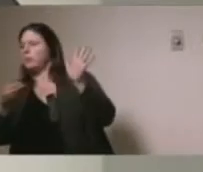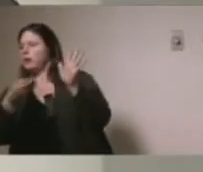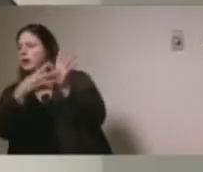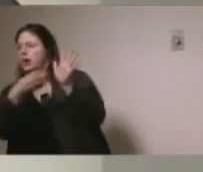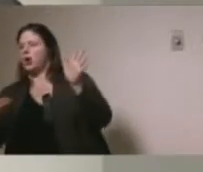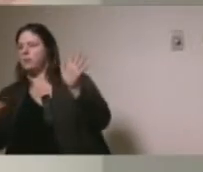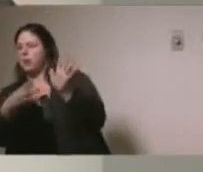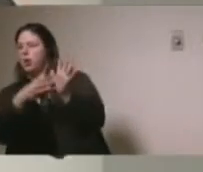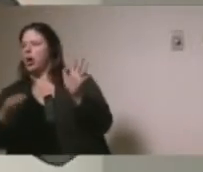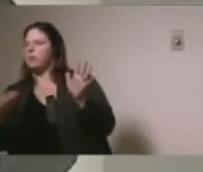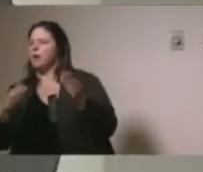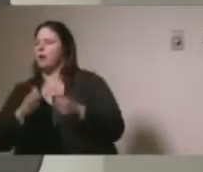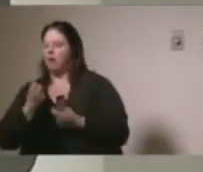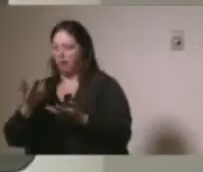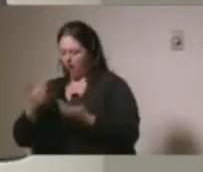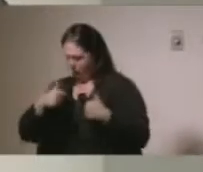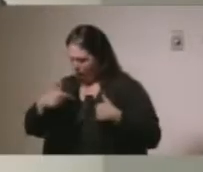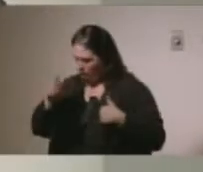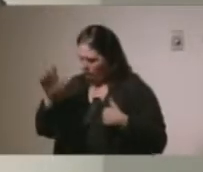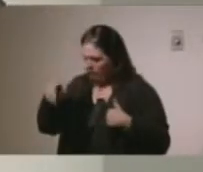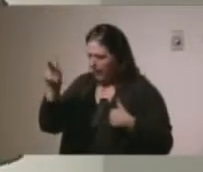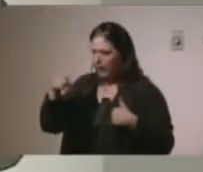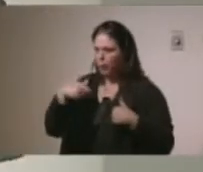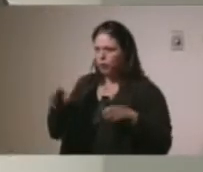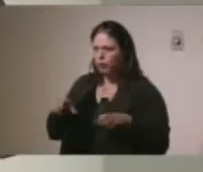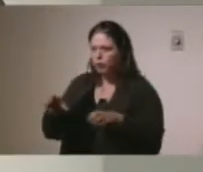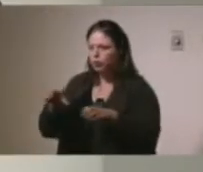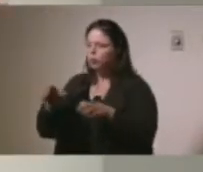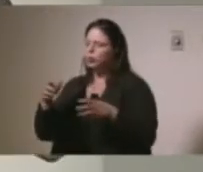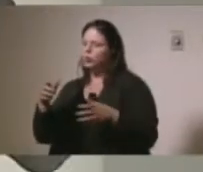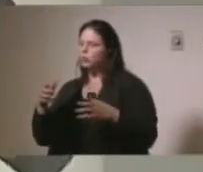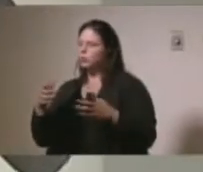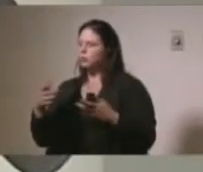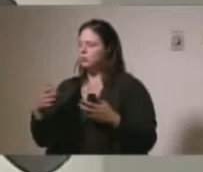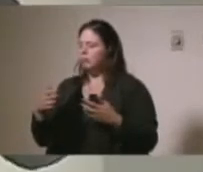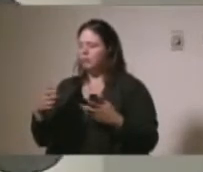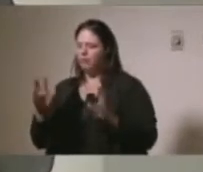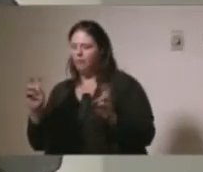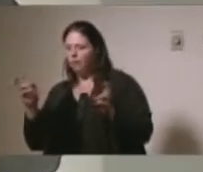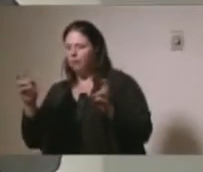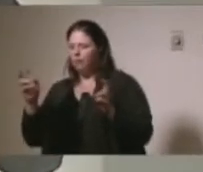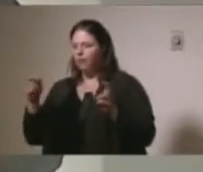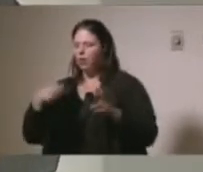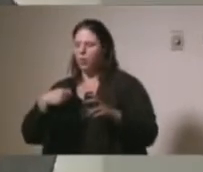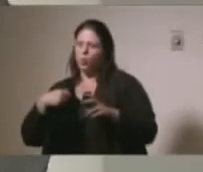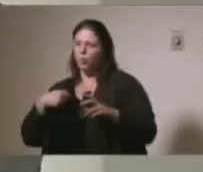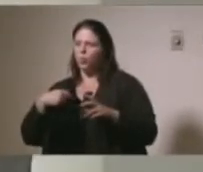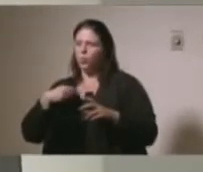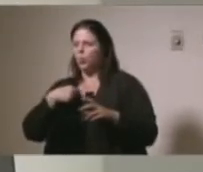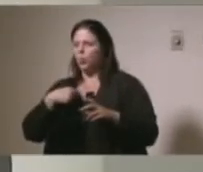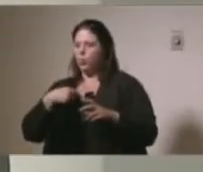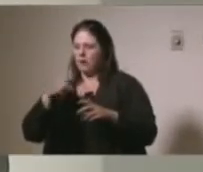narrative and told their, sort of Kiwi fighting against the world story,